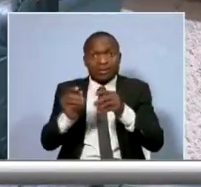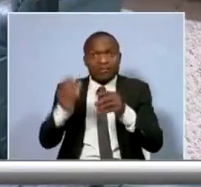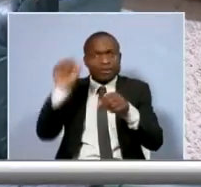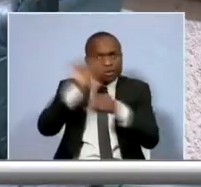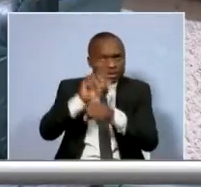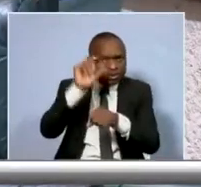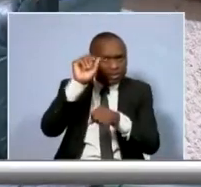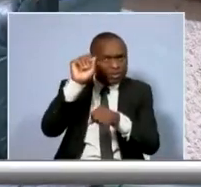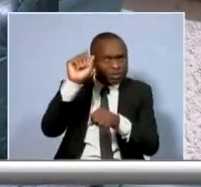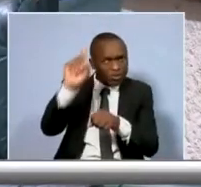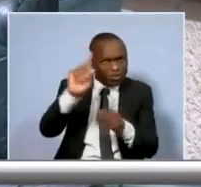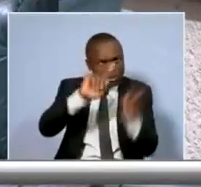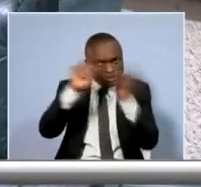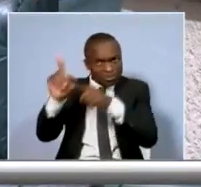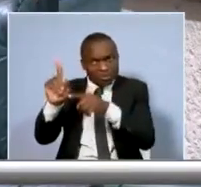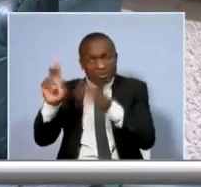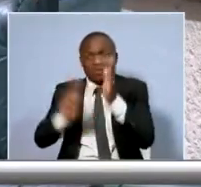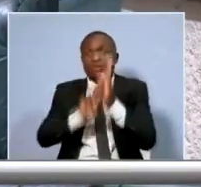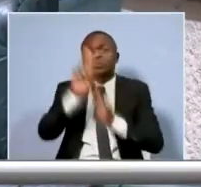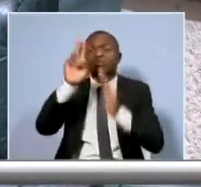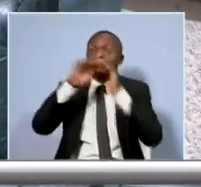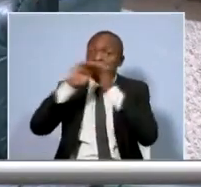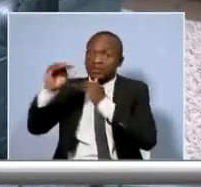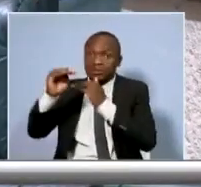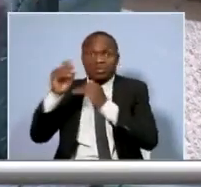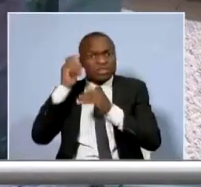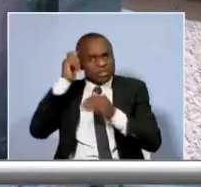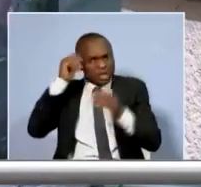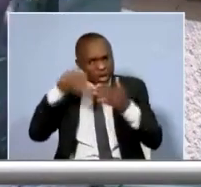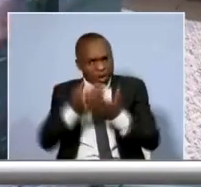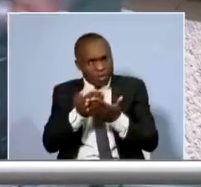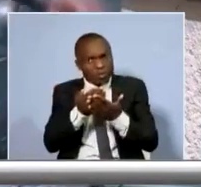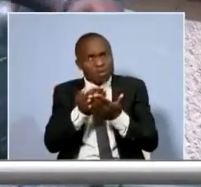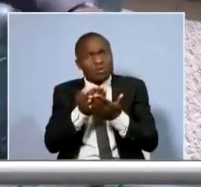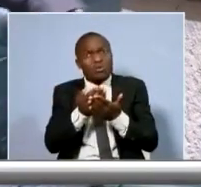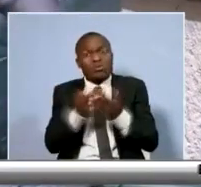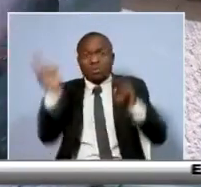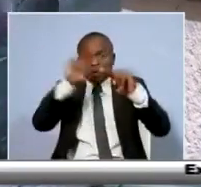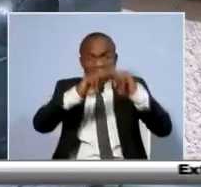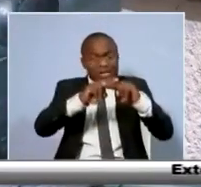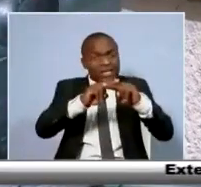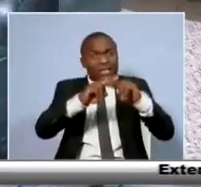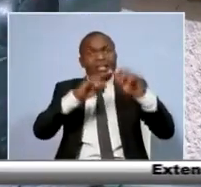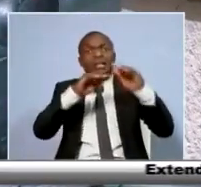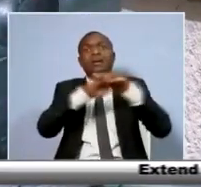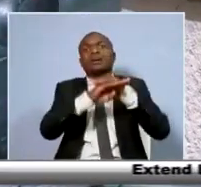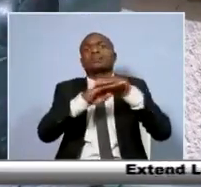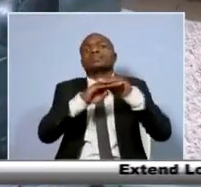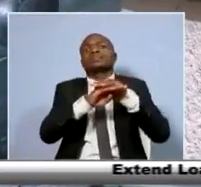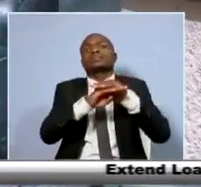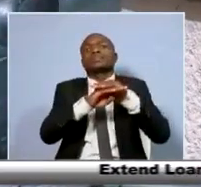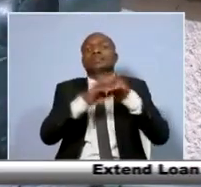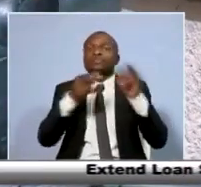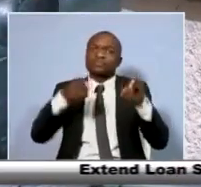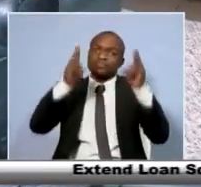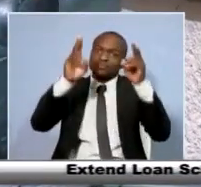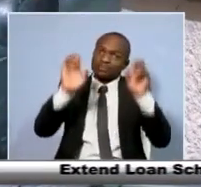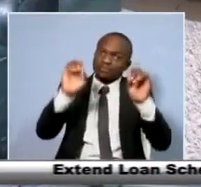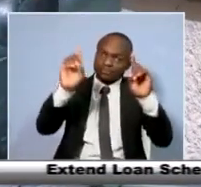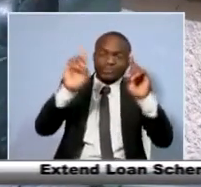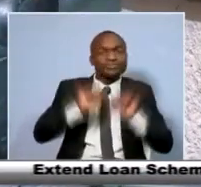calls for the rethinking process of how we can increase access of higher